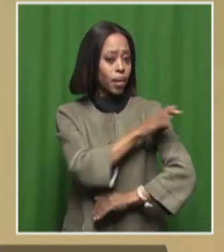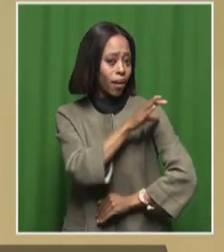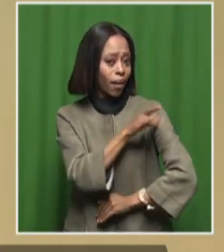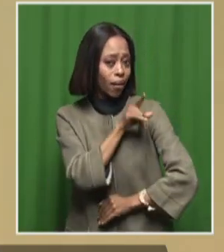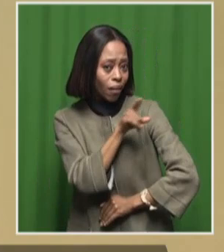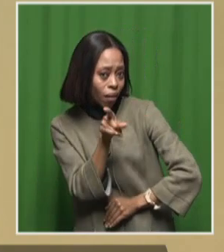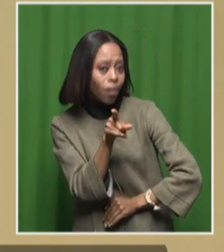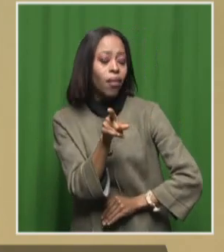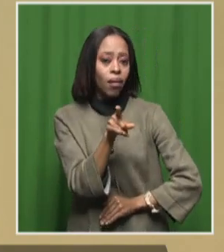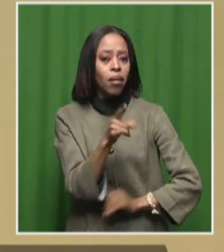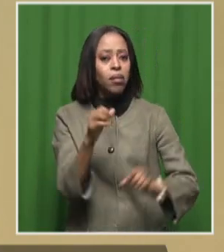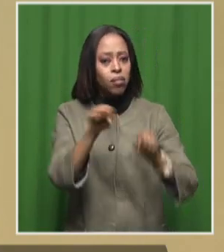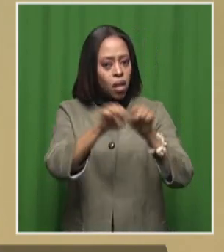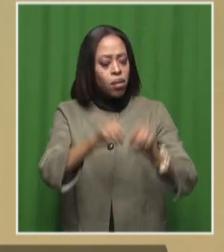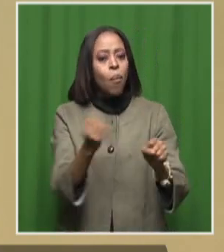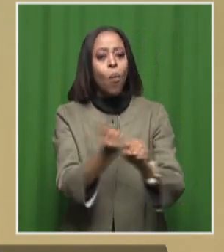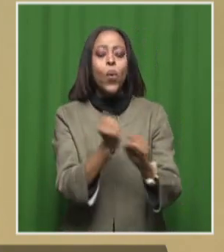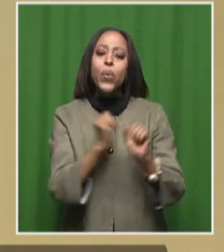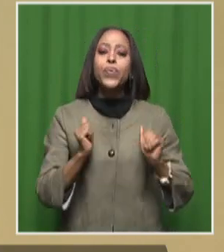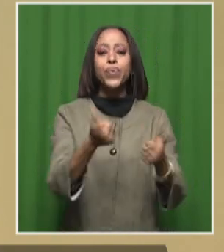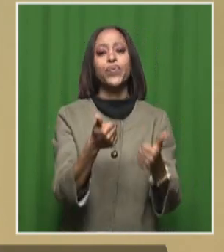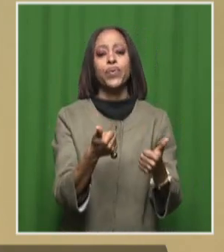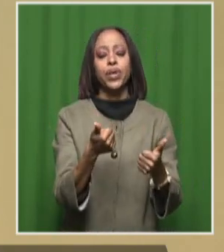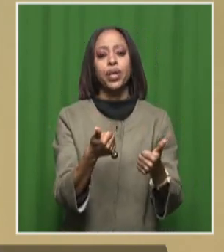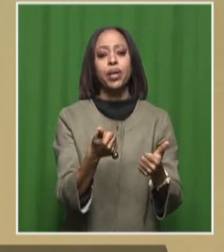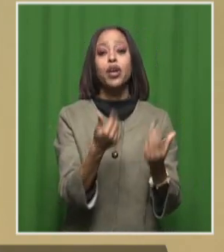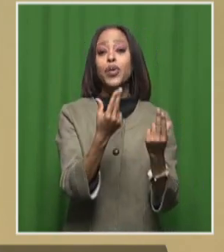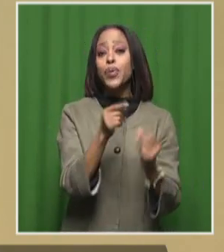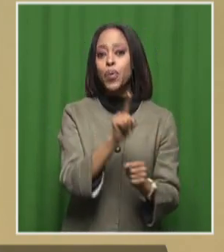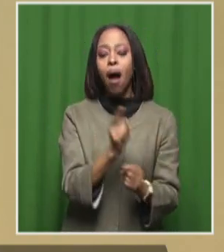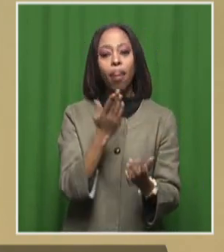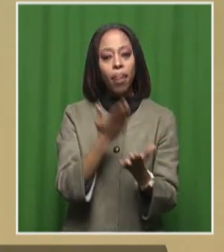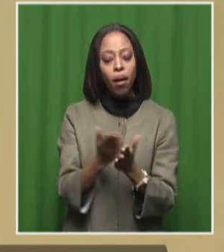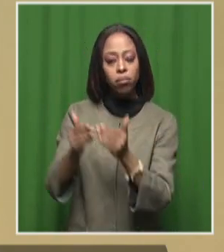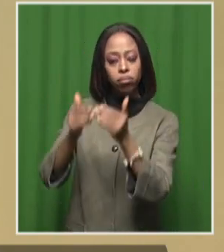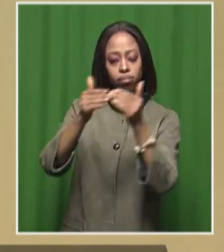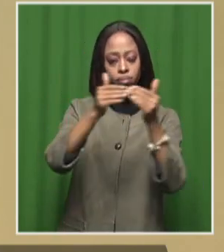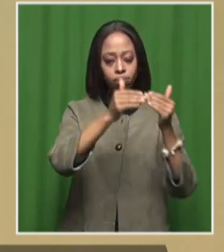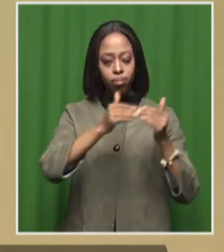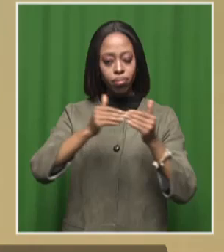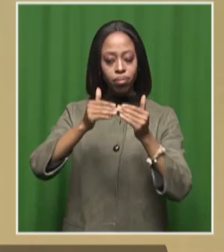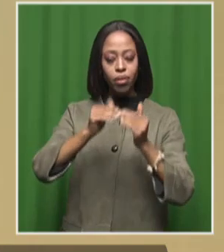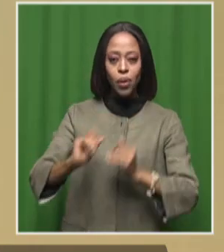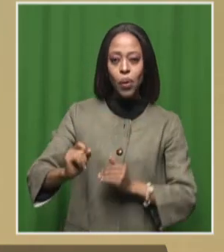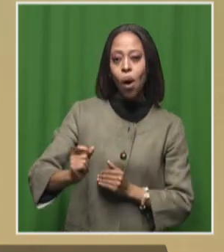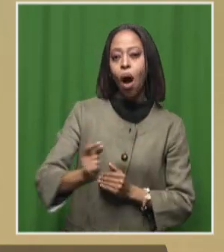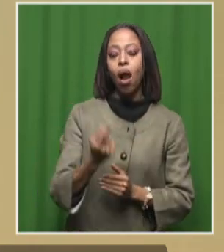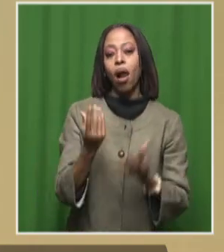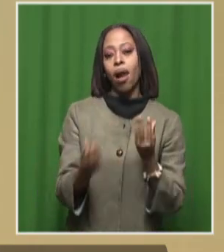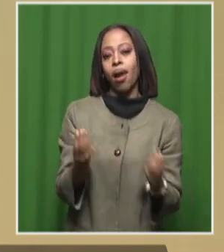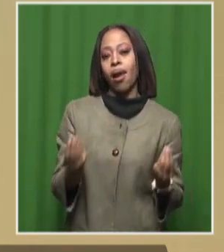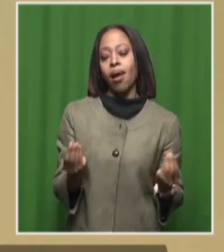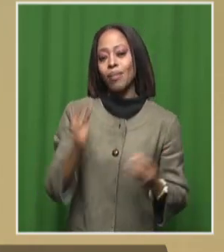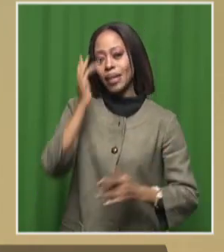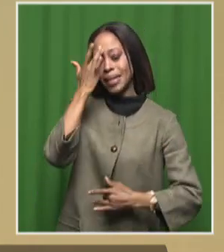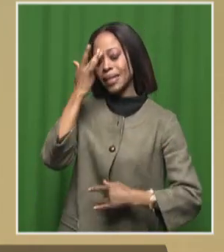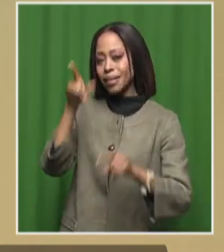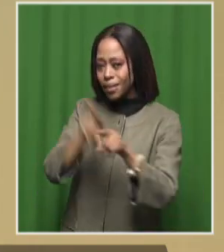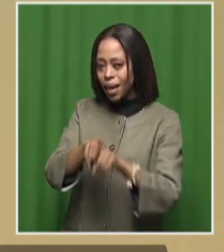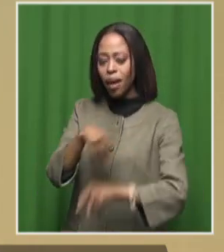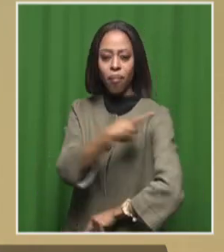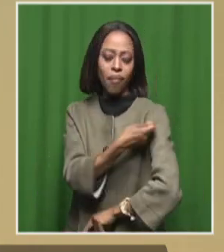systems that are capable of taking care of all child illnesses, including